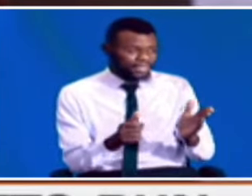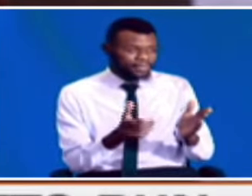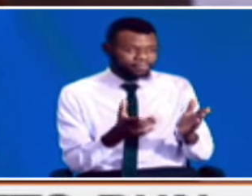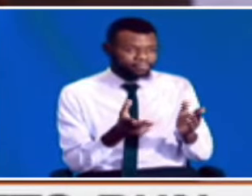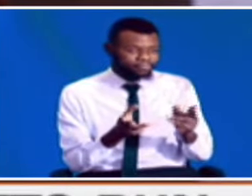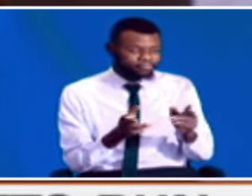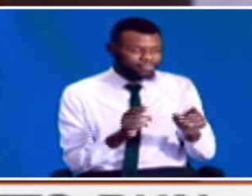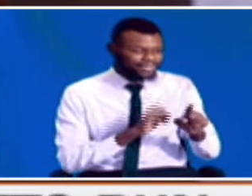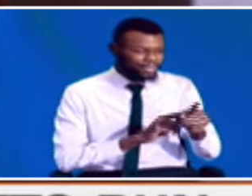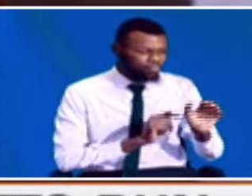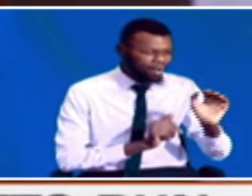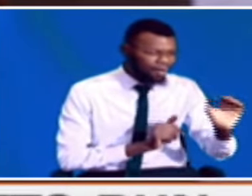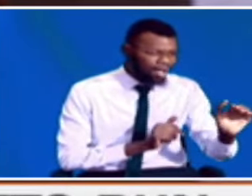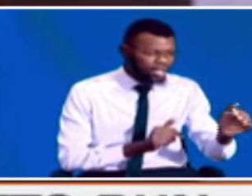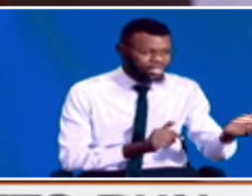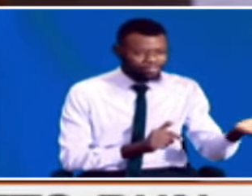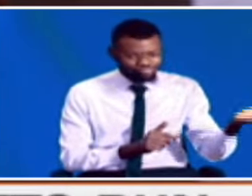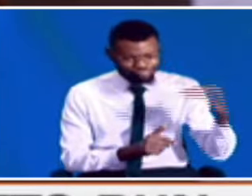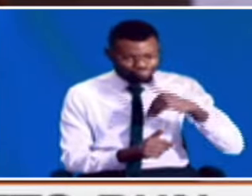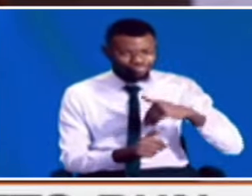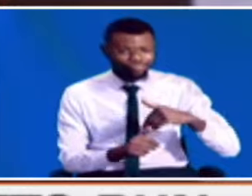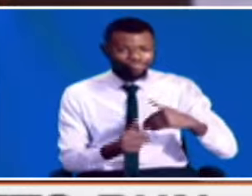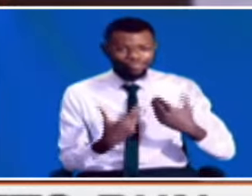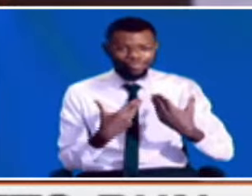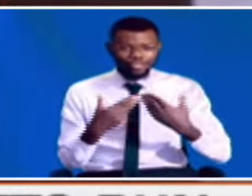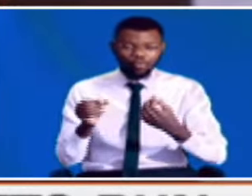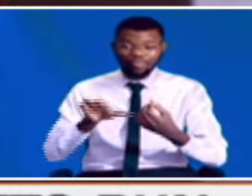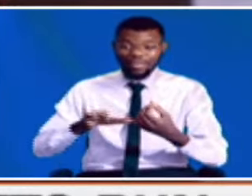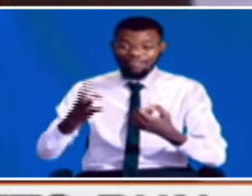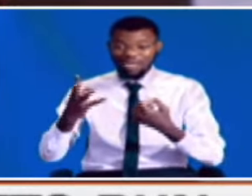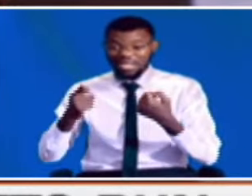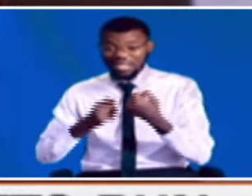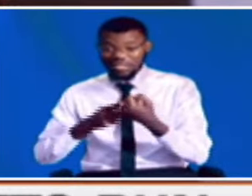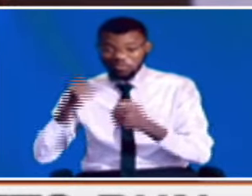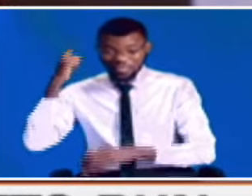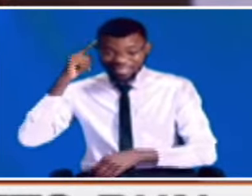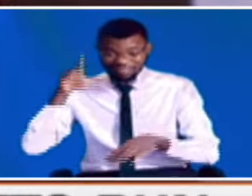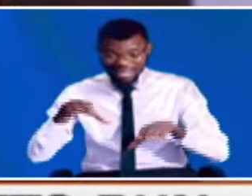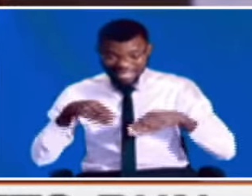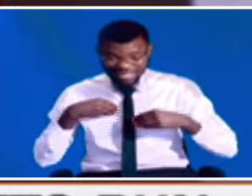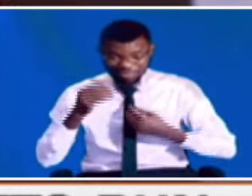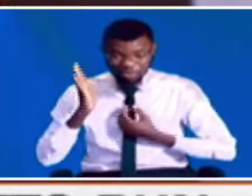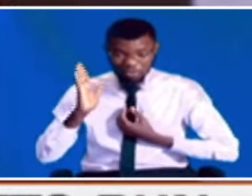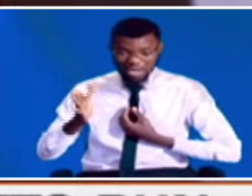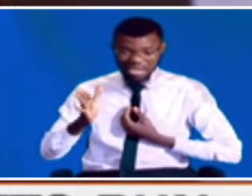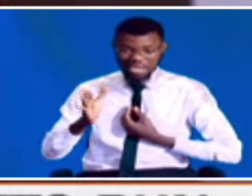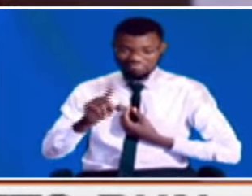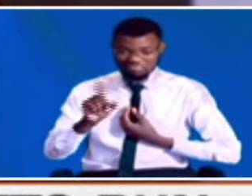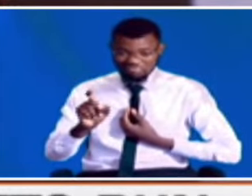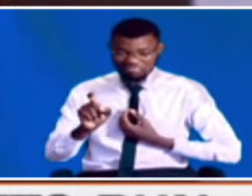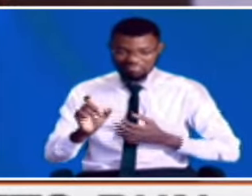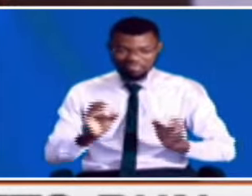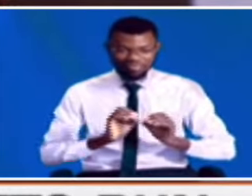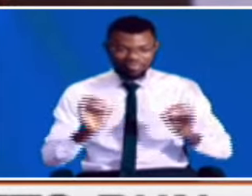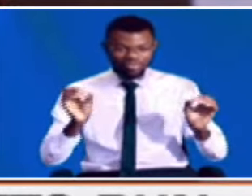and you ask, can we go to Kawangware? Do you think they will accept? No, because